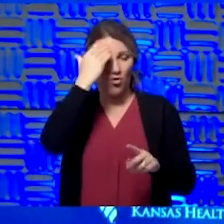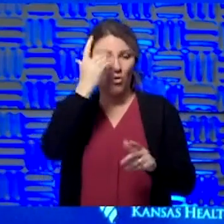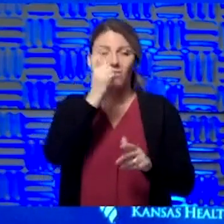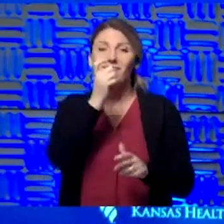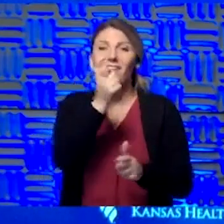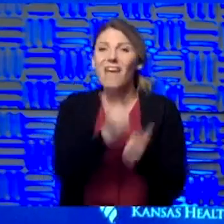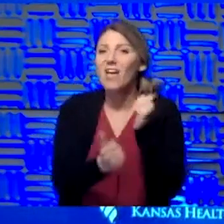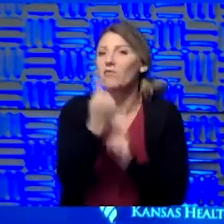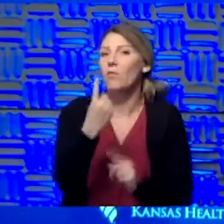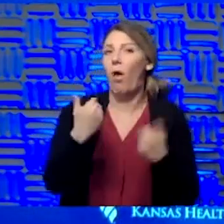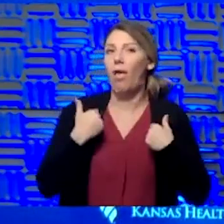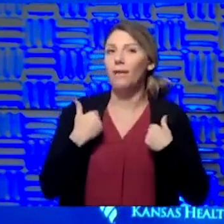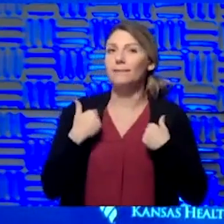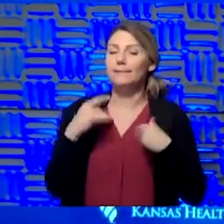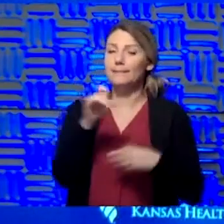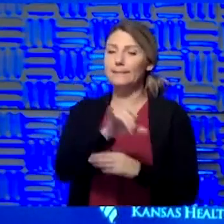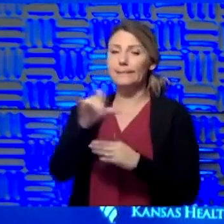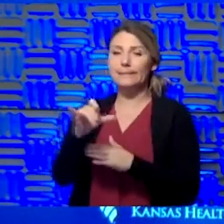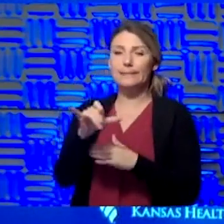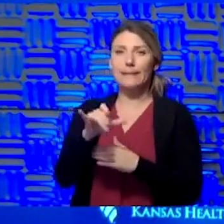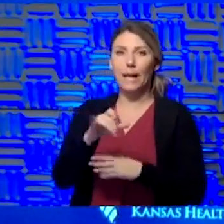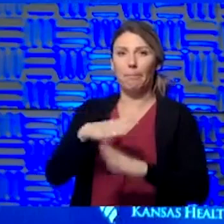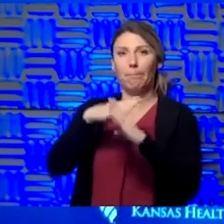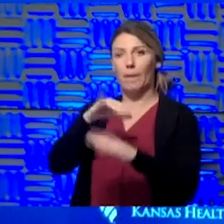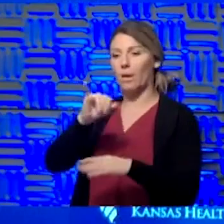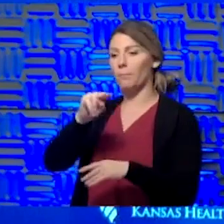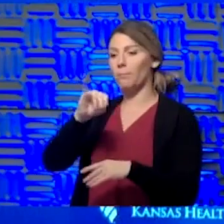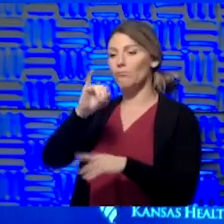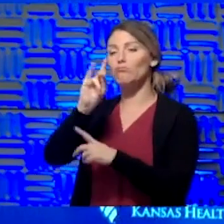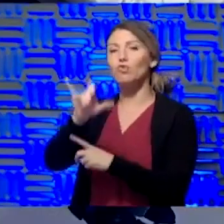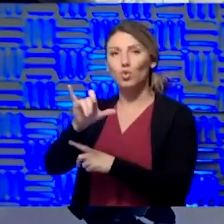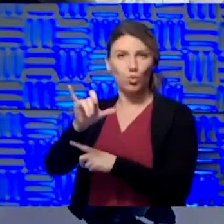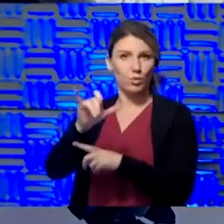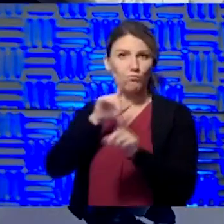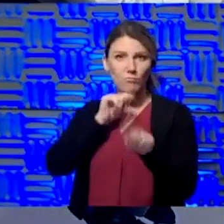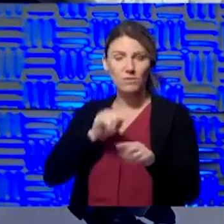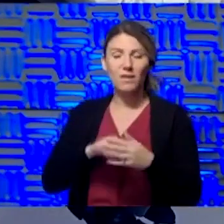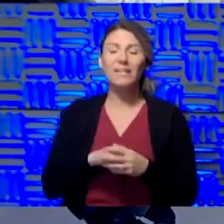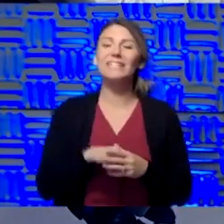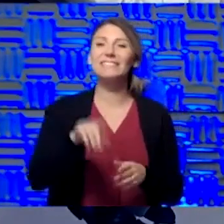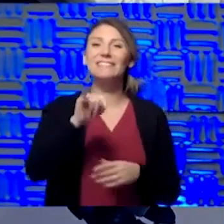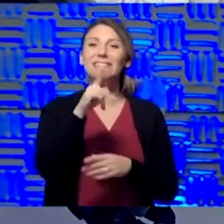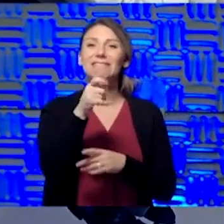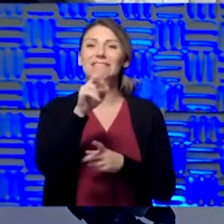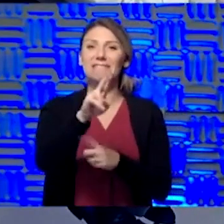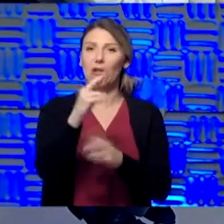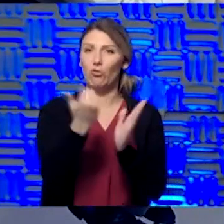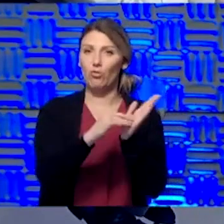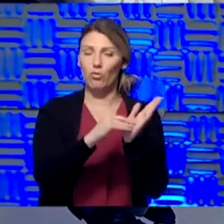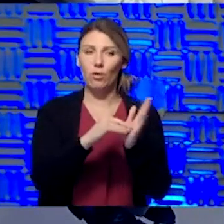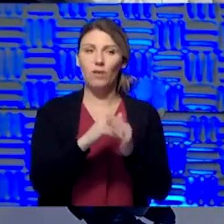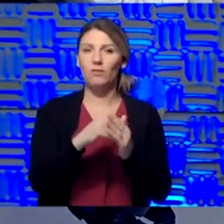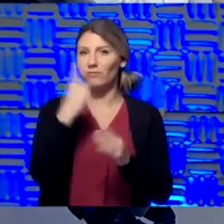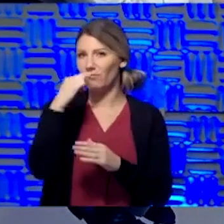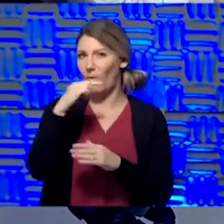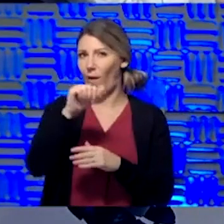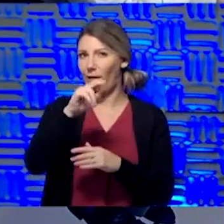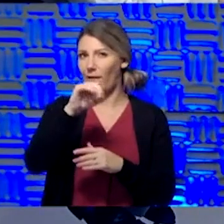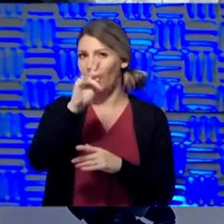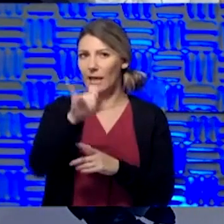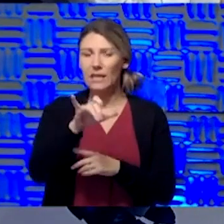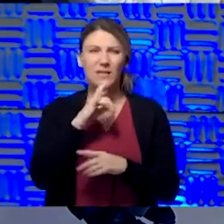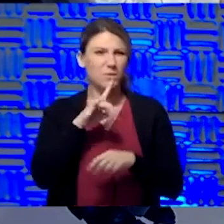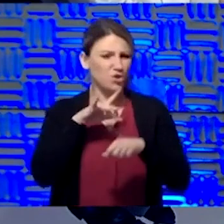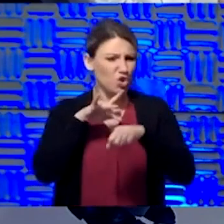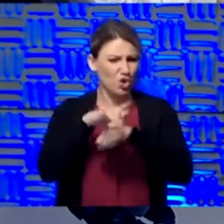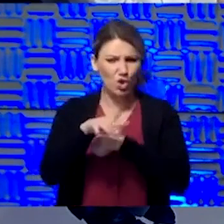immune response. So, other questions? I have a question for Anthony. This is Taylor at 41 again. I guess it was early